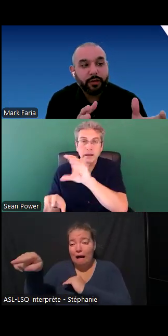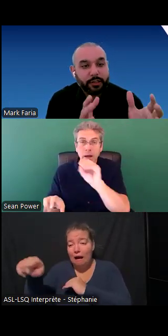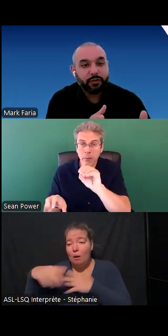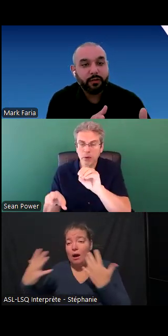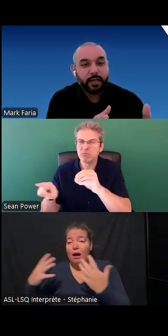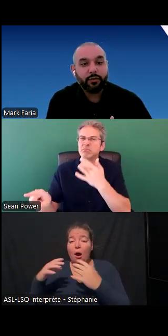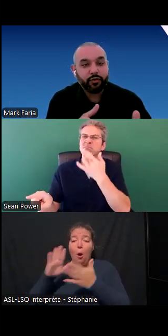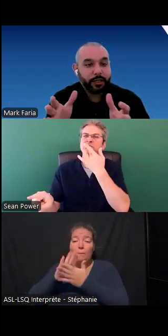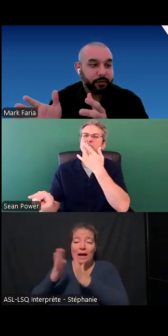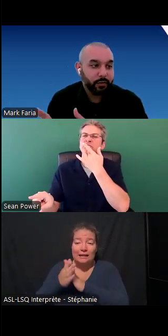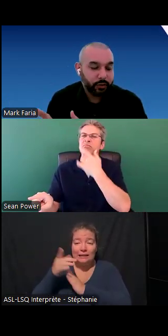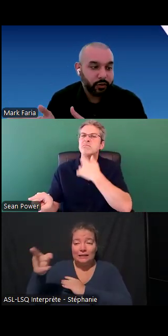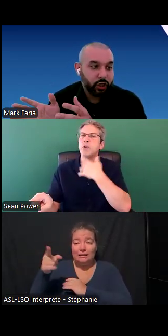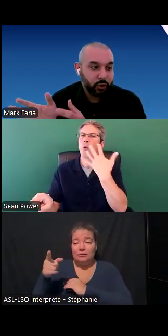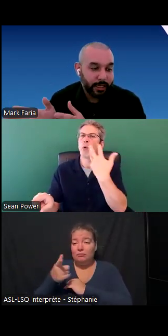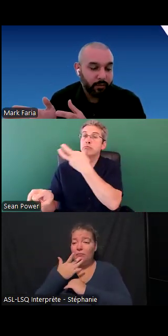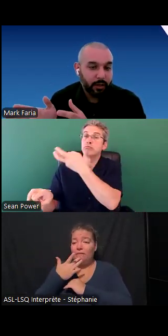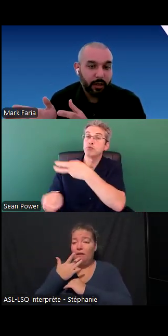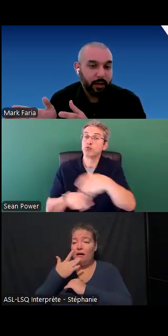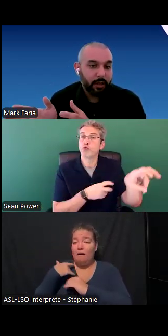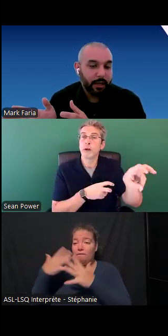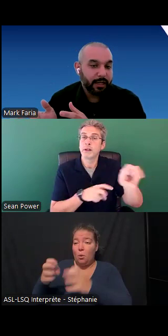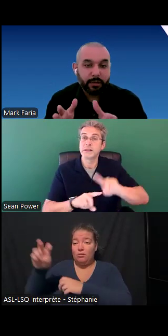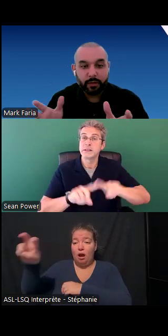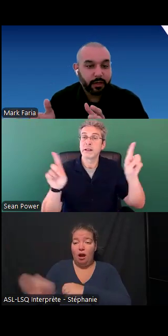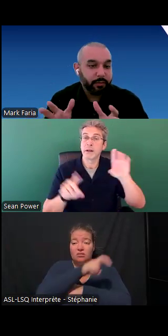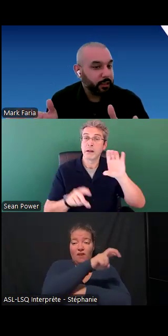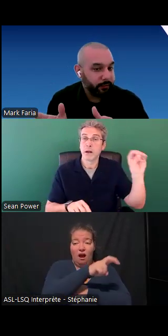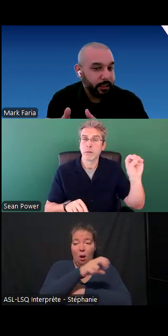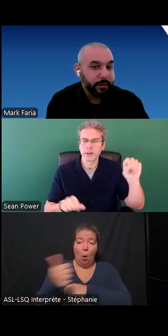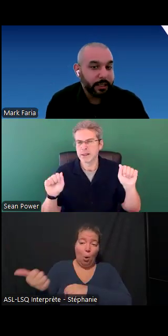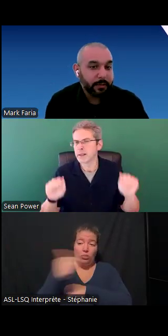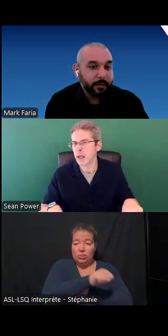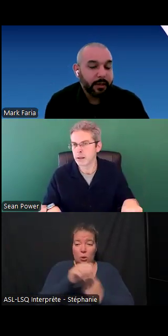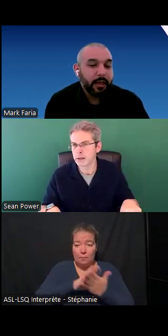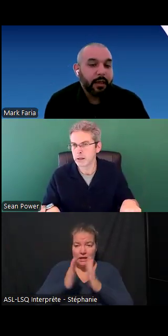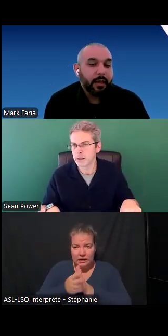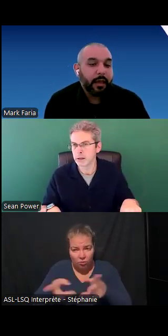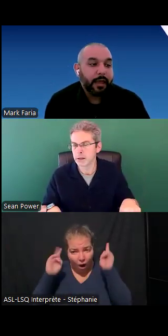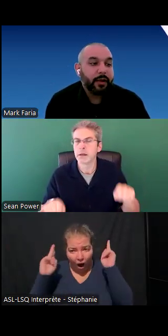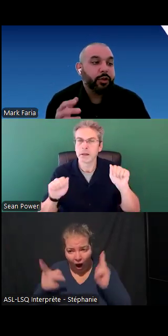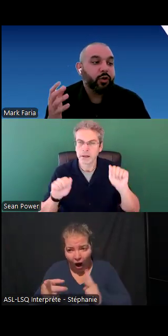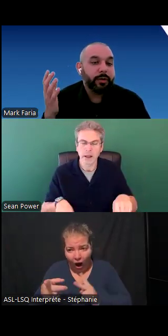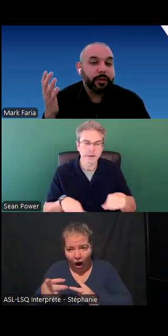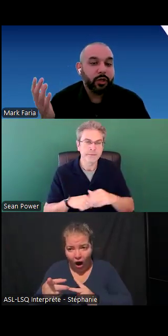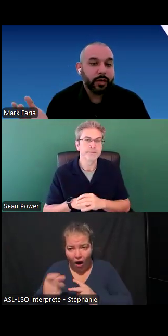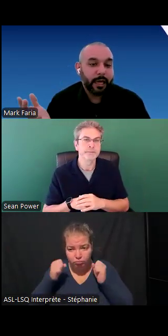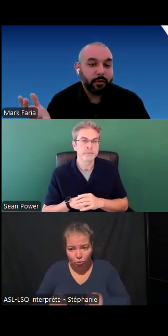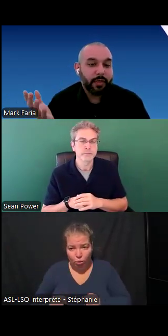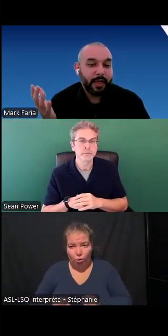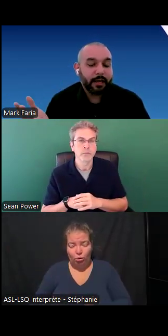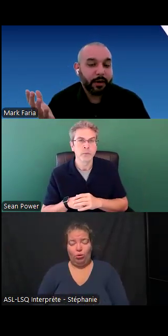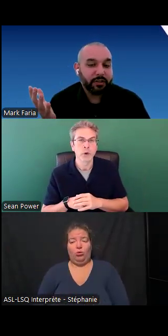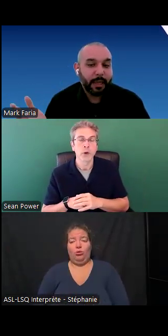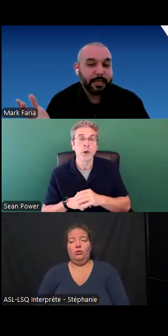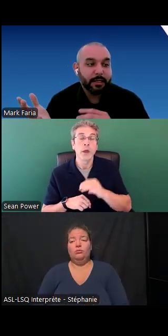all of the history of the account transfers over to the new account, and it could be with a completely different company. And then when you open up the new account,